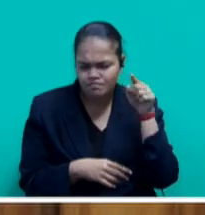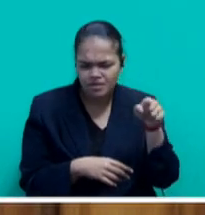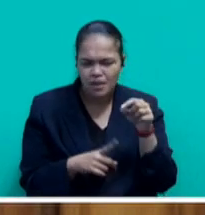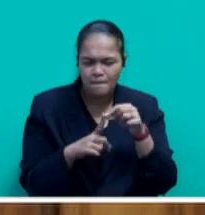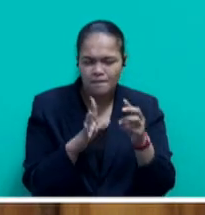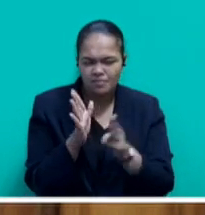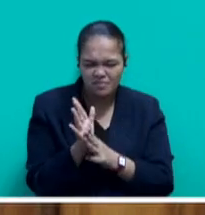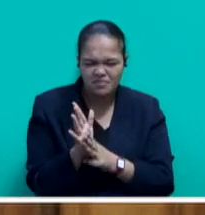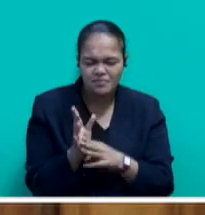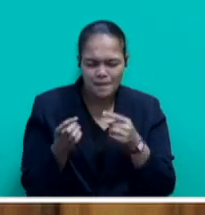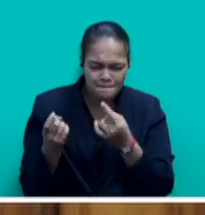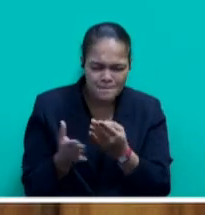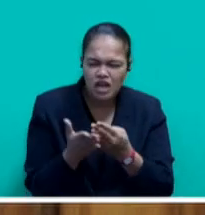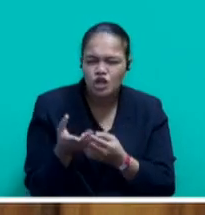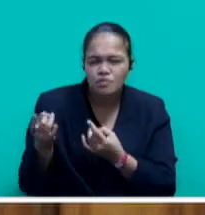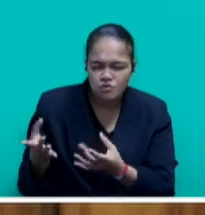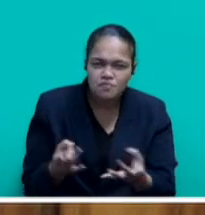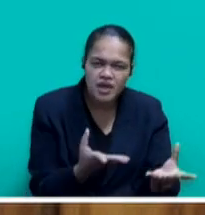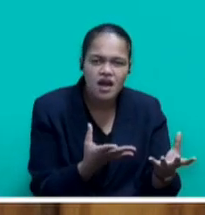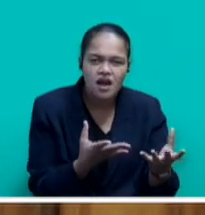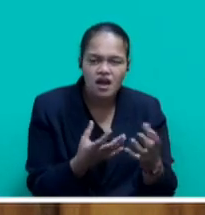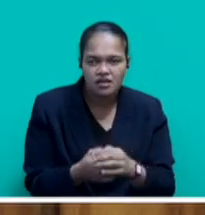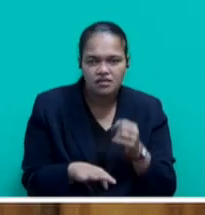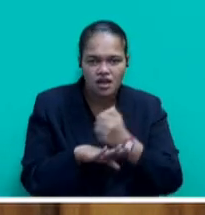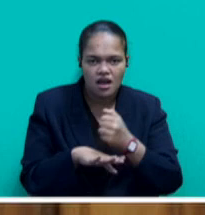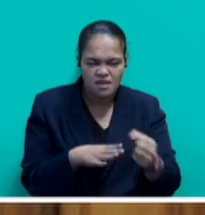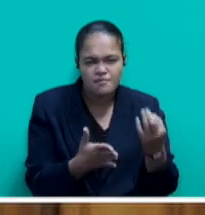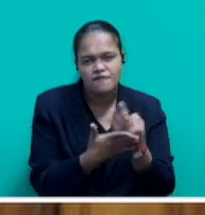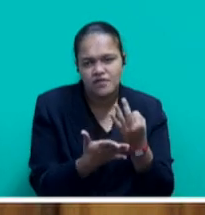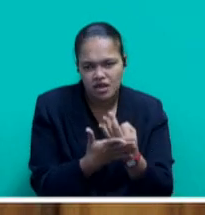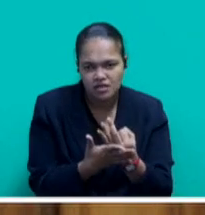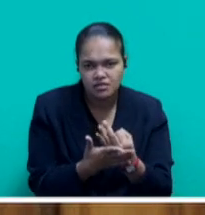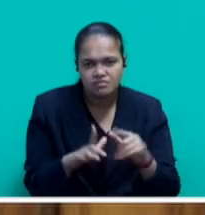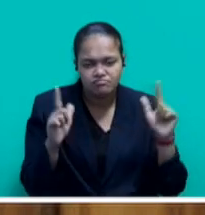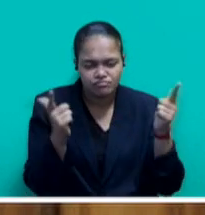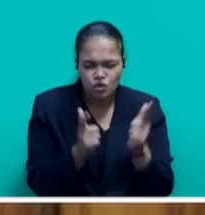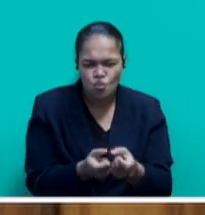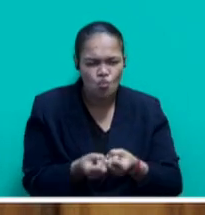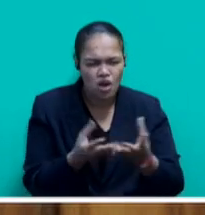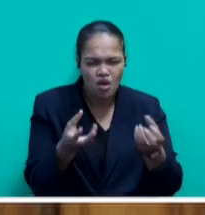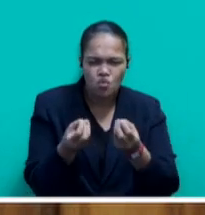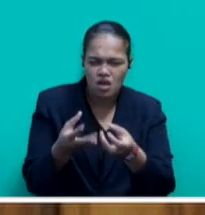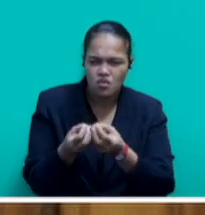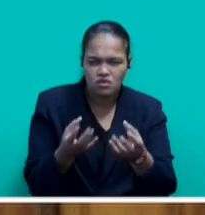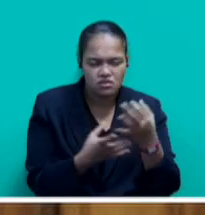has been prepared to consolidate government finances, minimize wastage, address our high